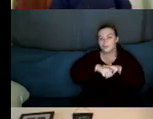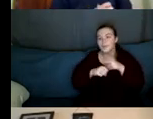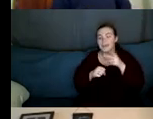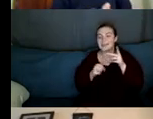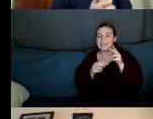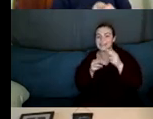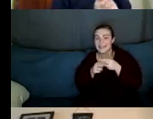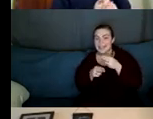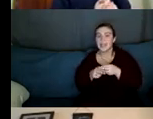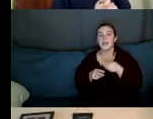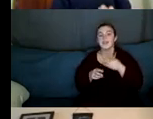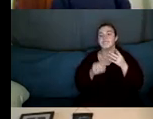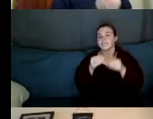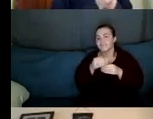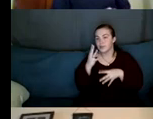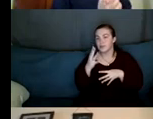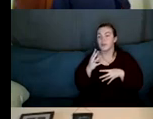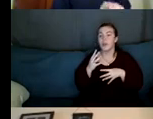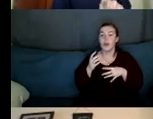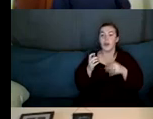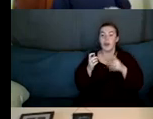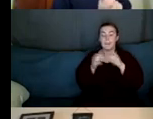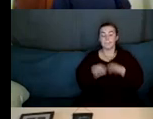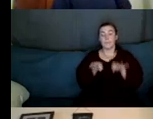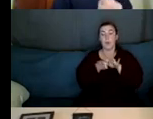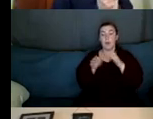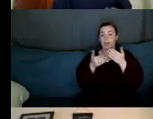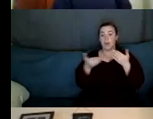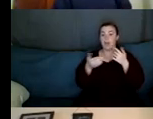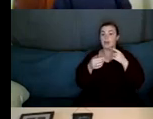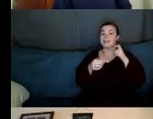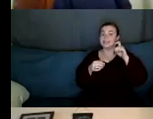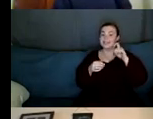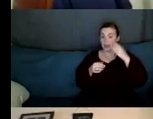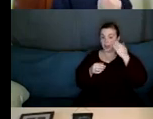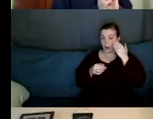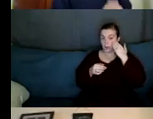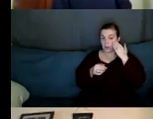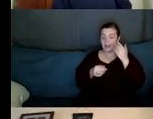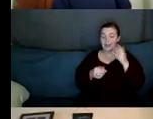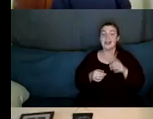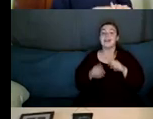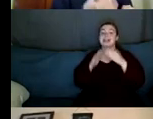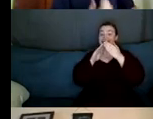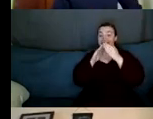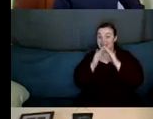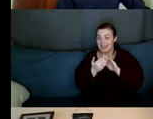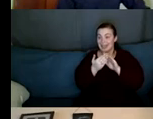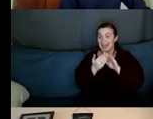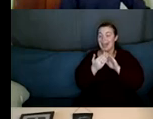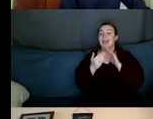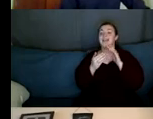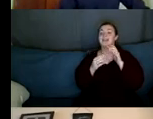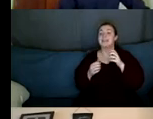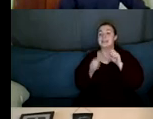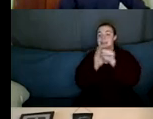the really key thing I need to know is where they live, city, state, country. I want to know